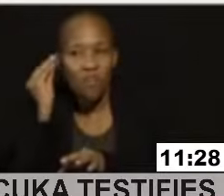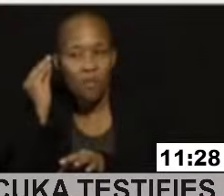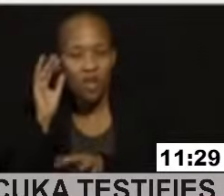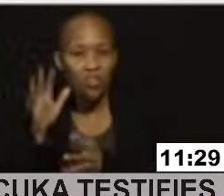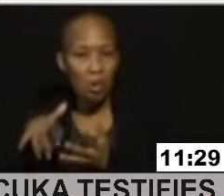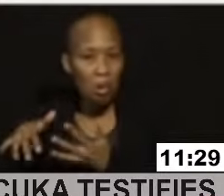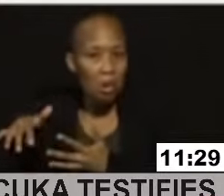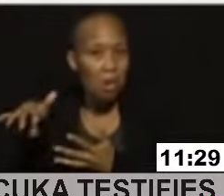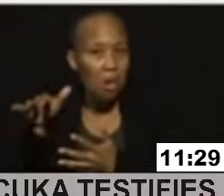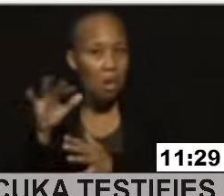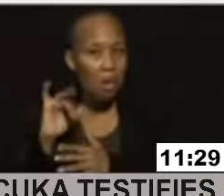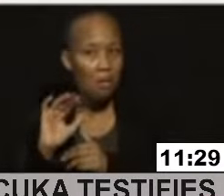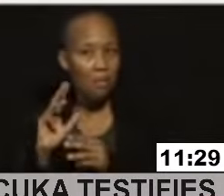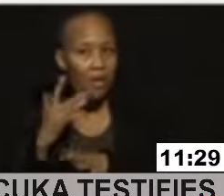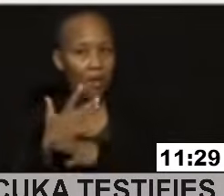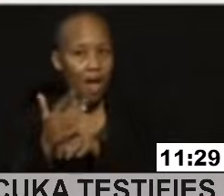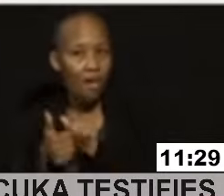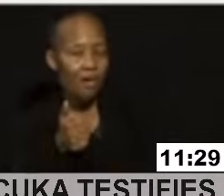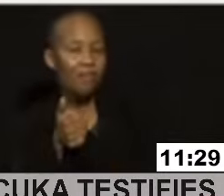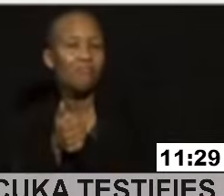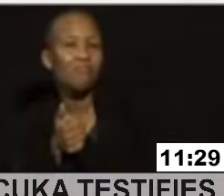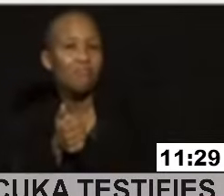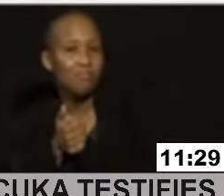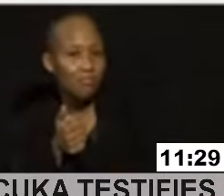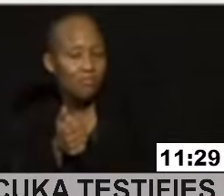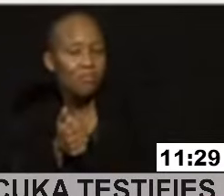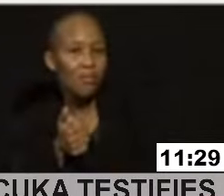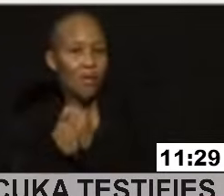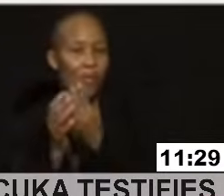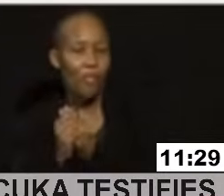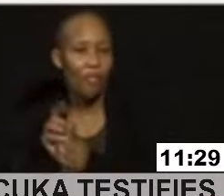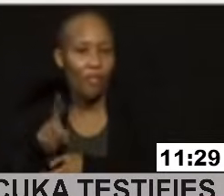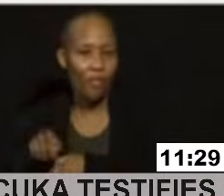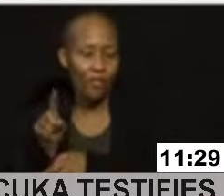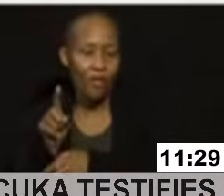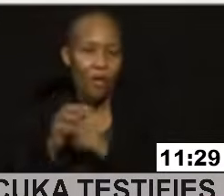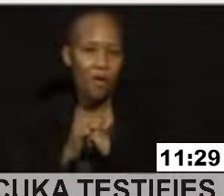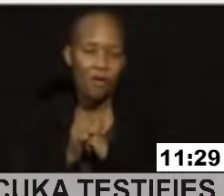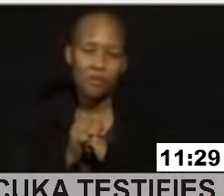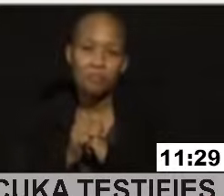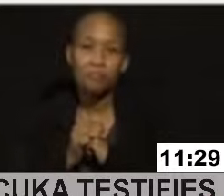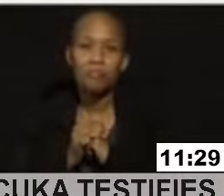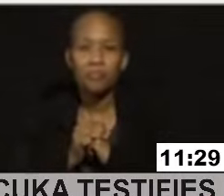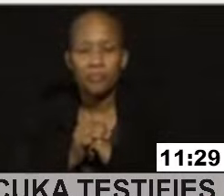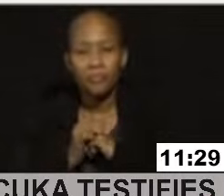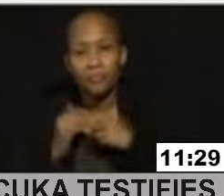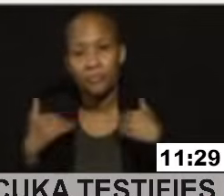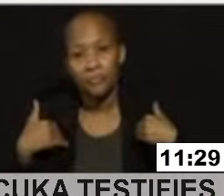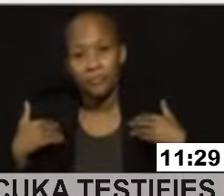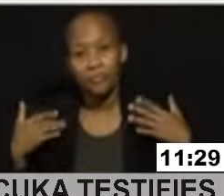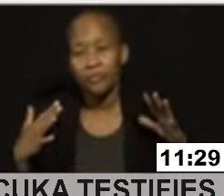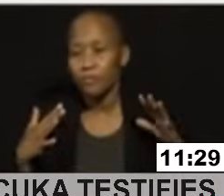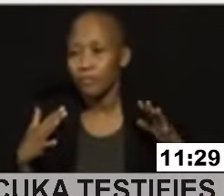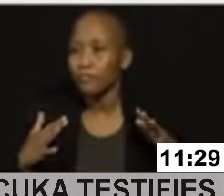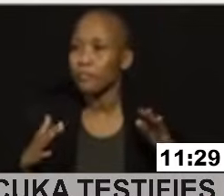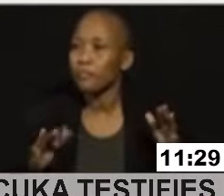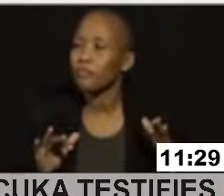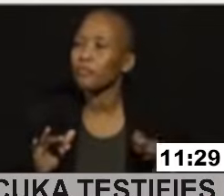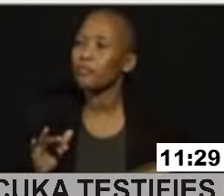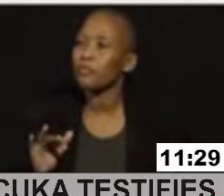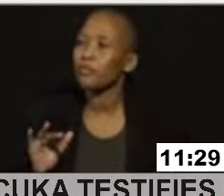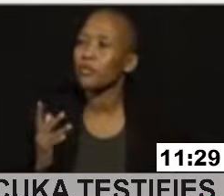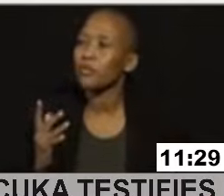under my wing, working flat out. I started what was then known in South Africa